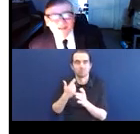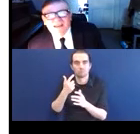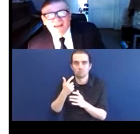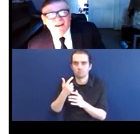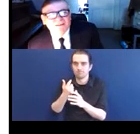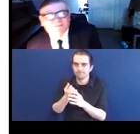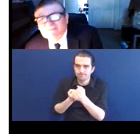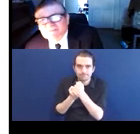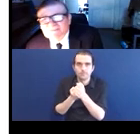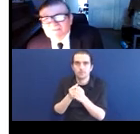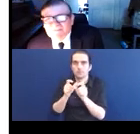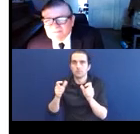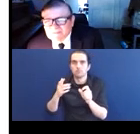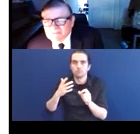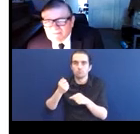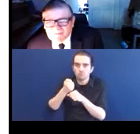Sarah.